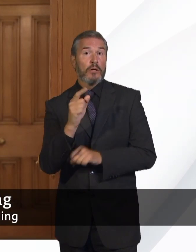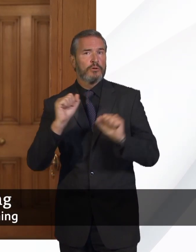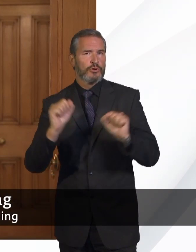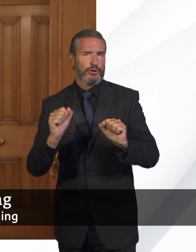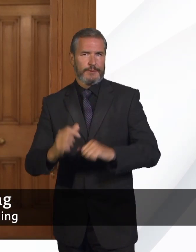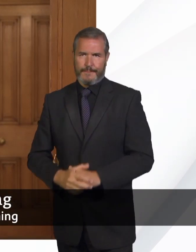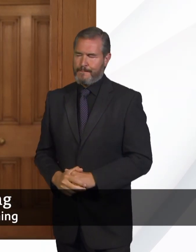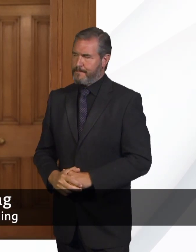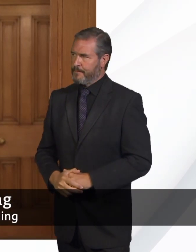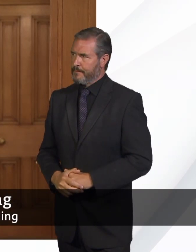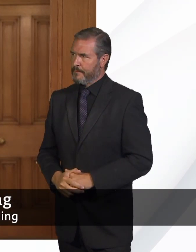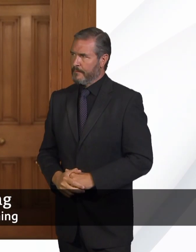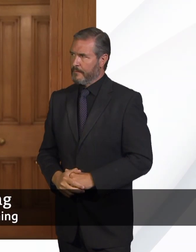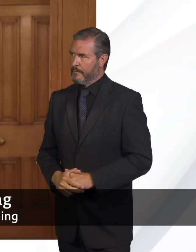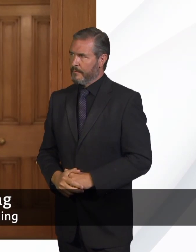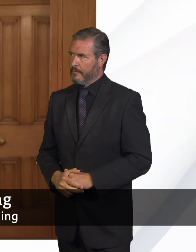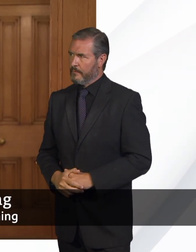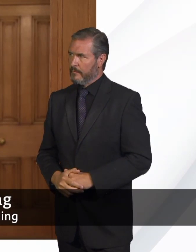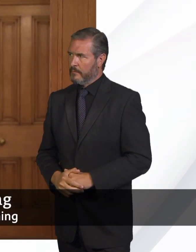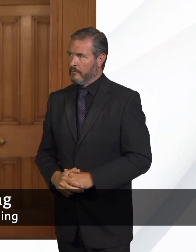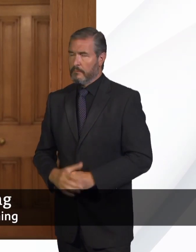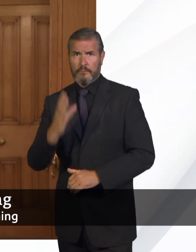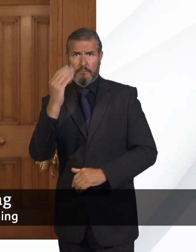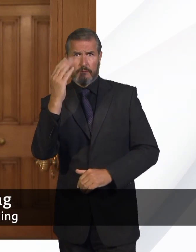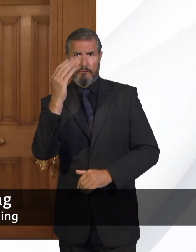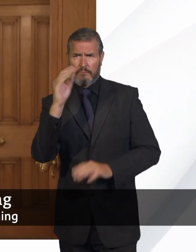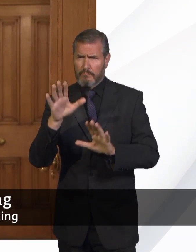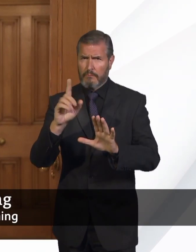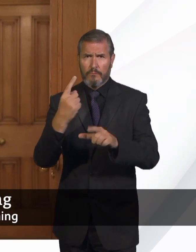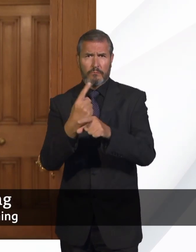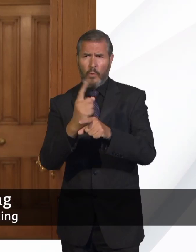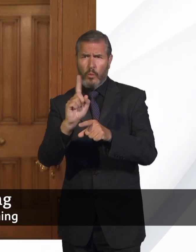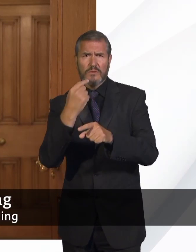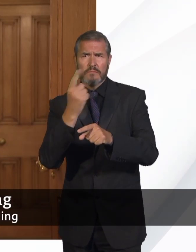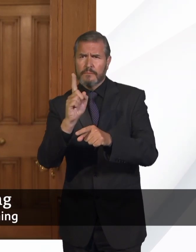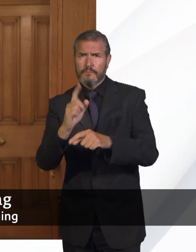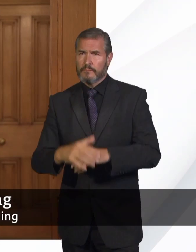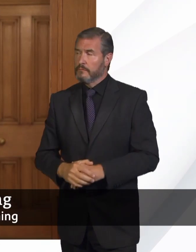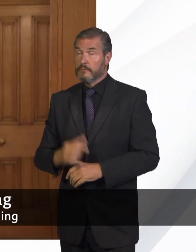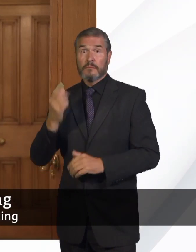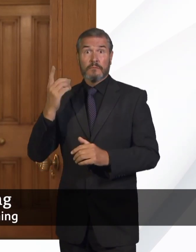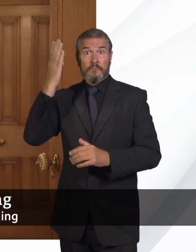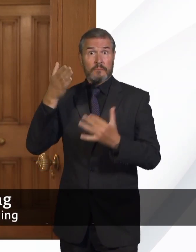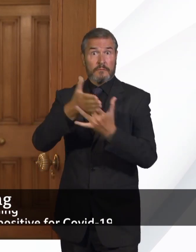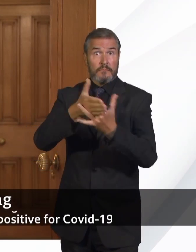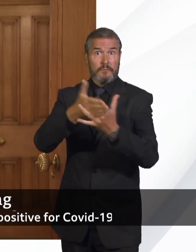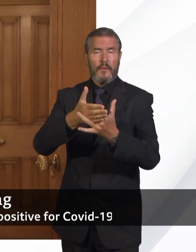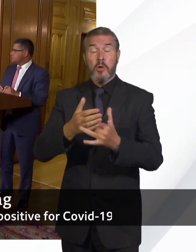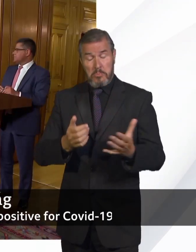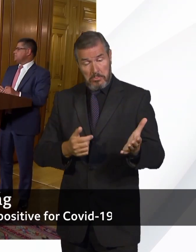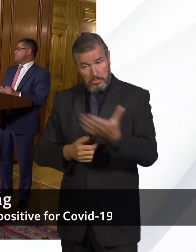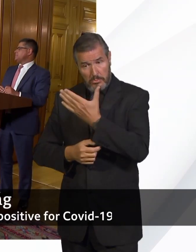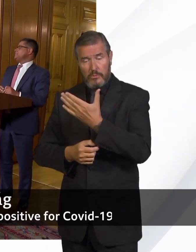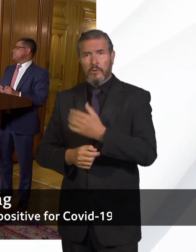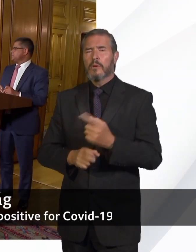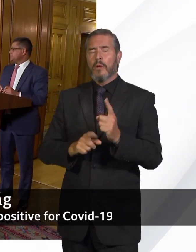Ultimately, this is... Sorry, I don't know whether Joel is asking a question or... I want to come in because you promised an outcome.